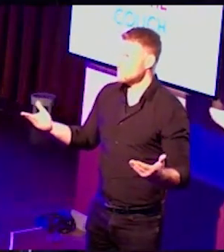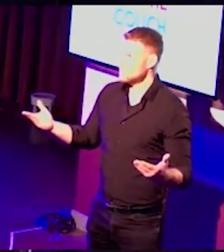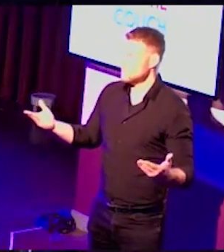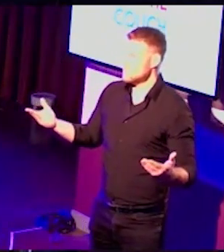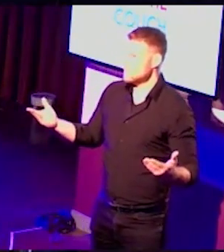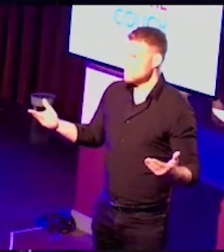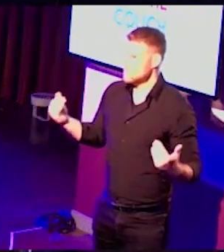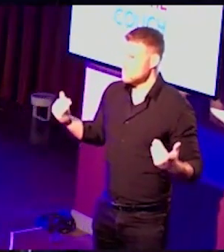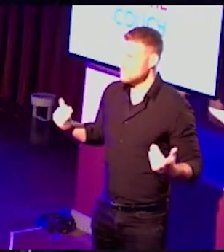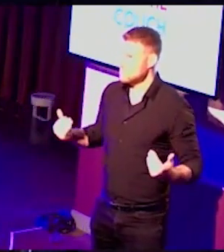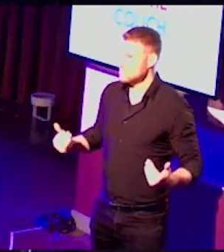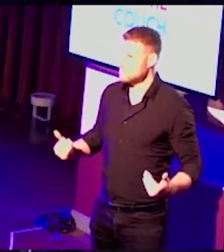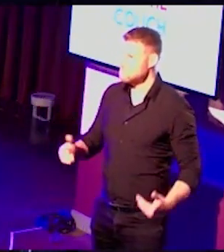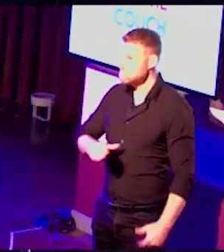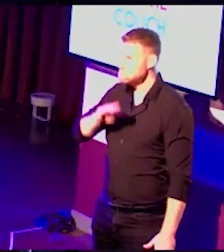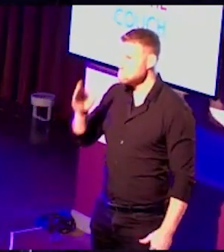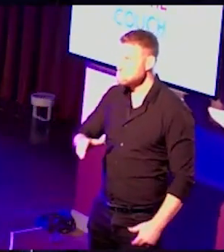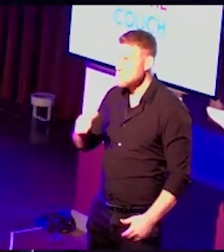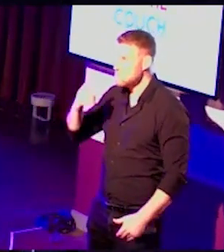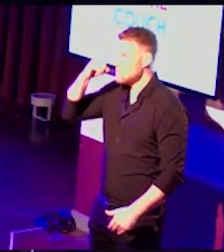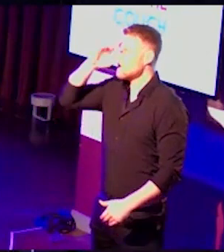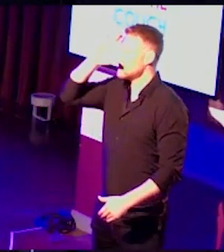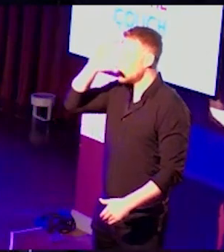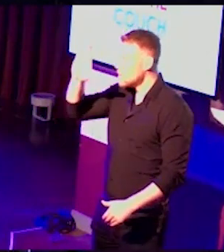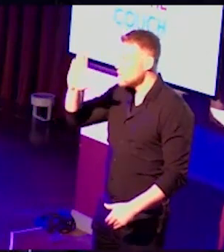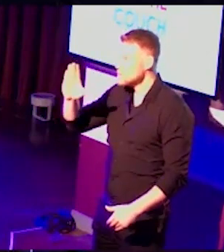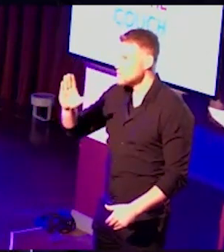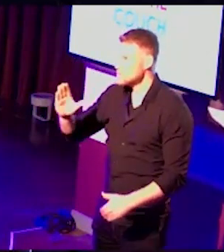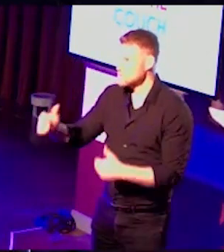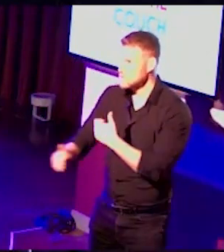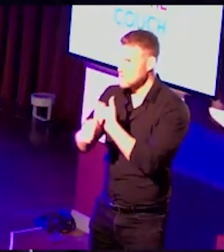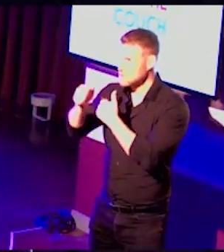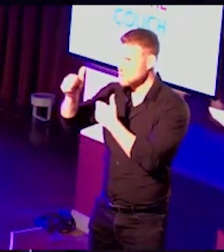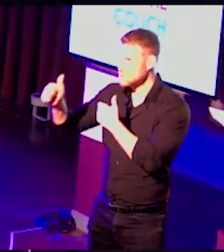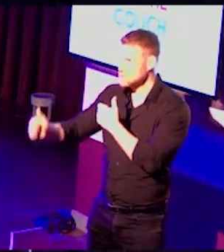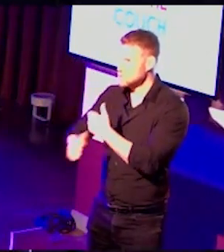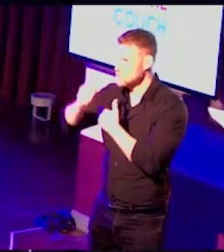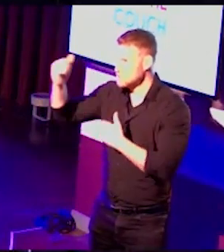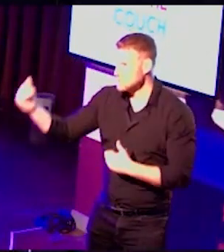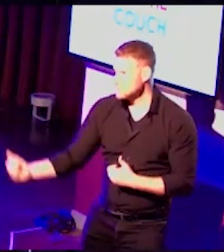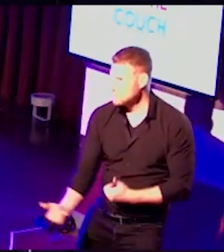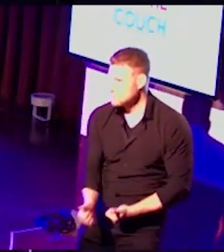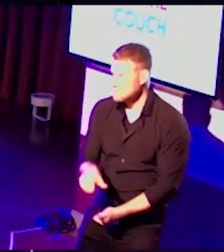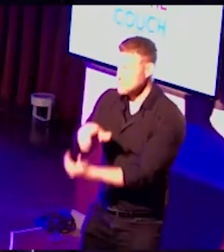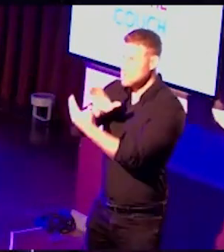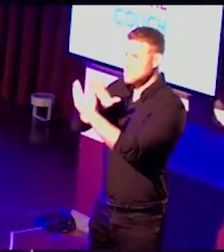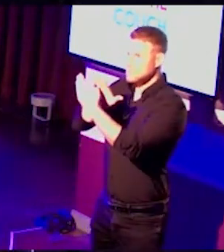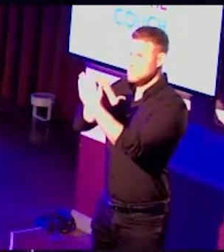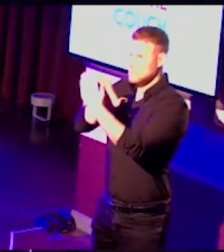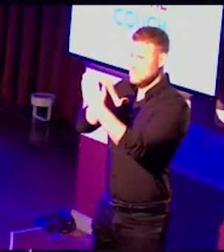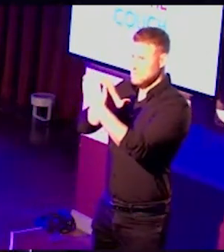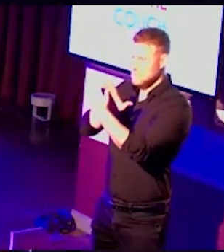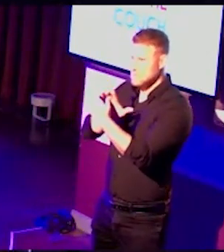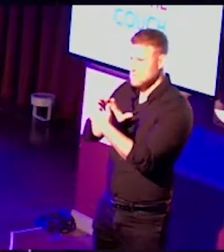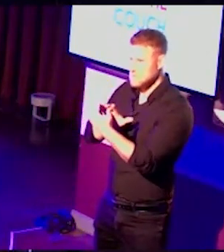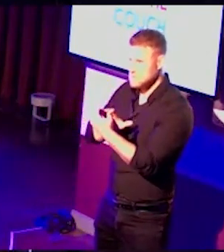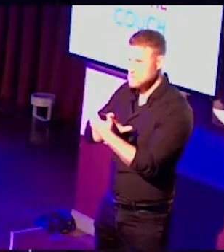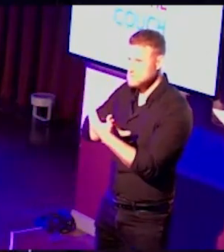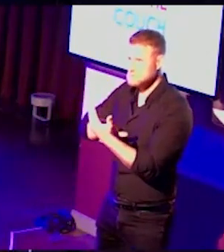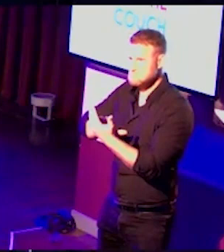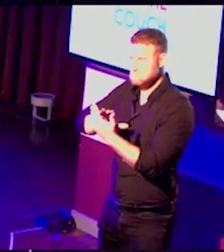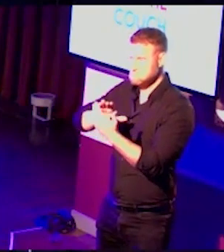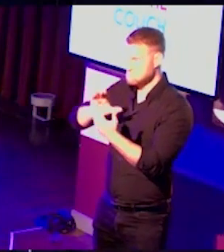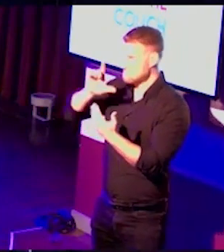heroes? I never thought I'd see the face of danger. I never thought I'd sail upon